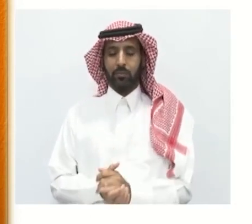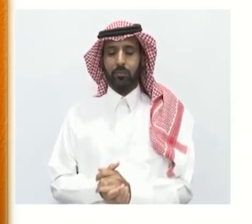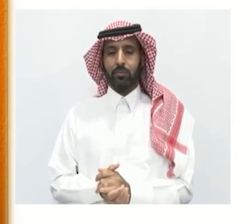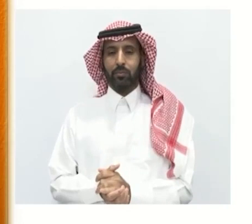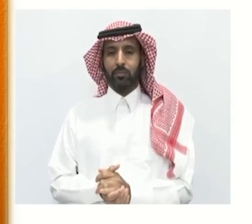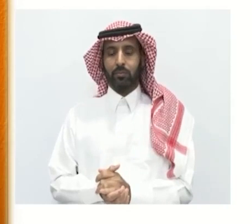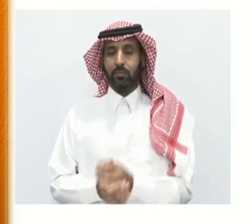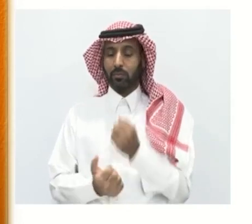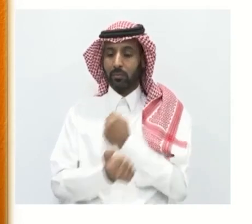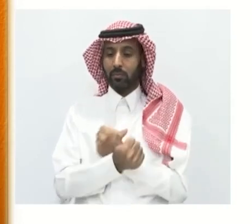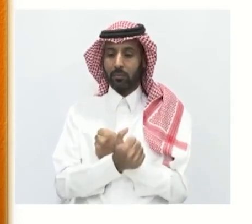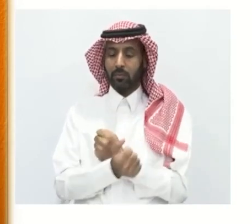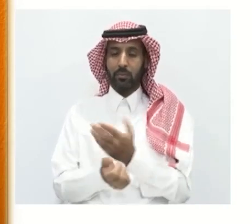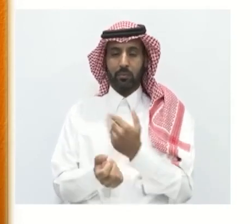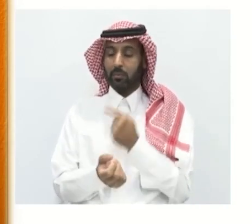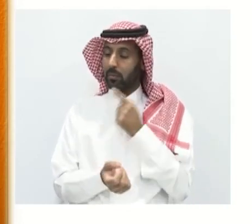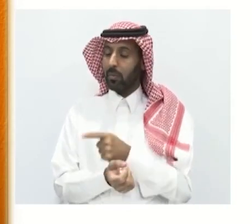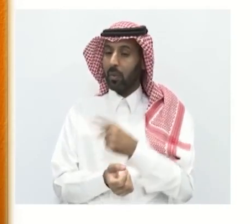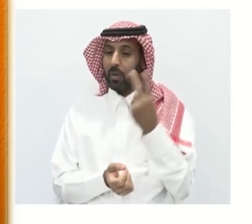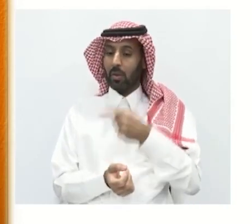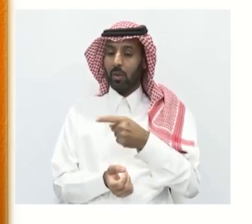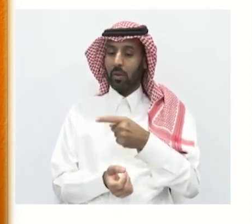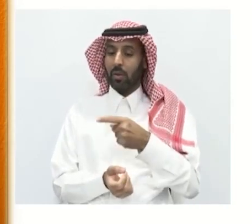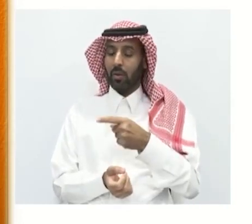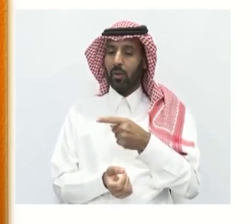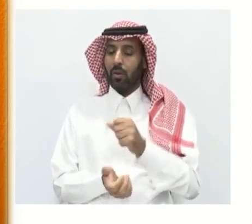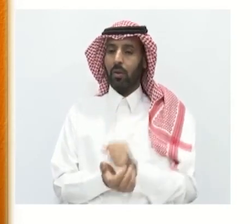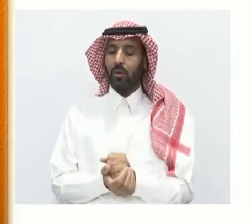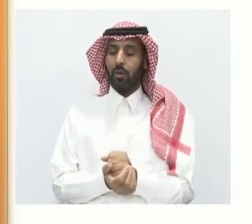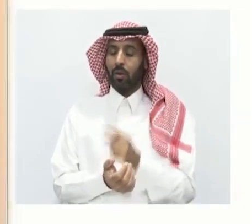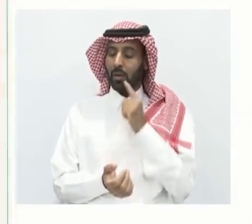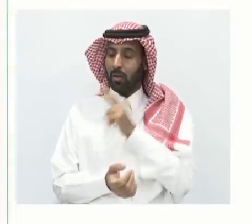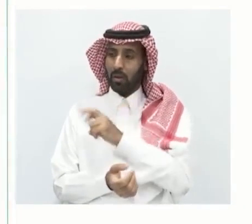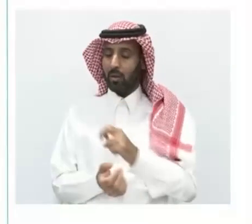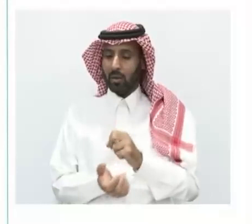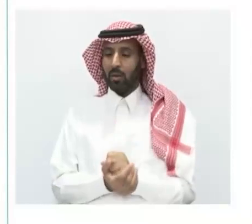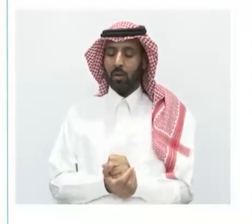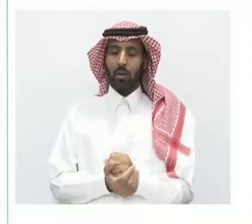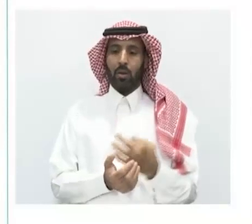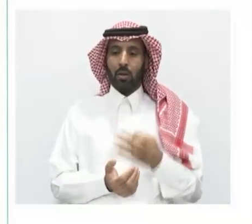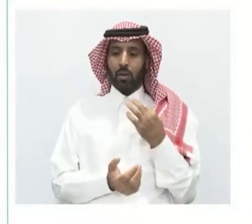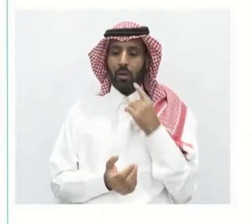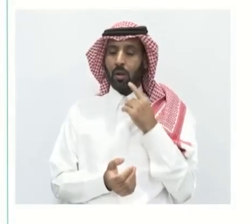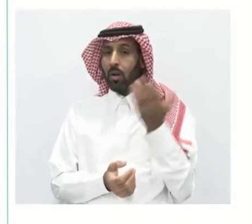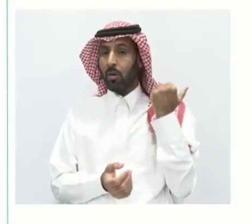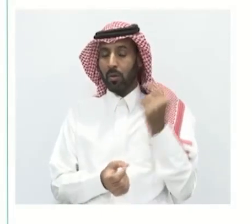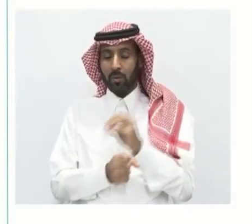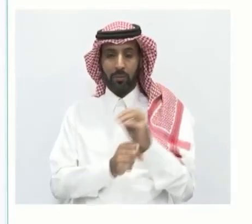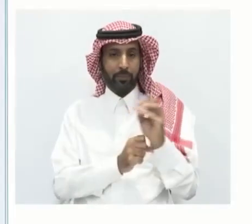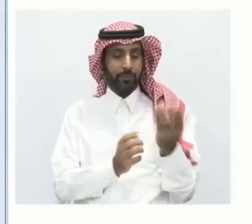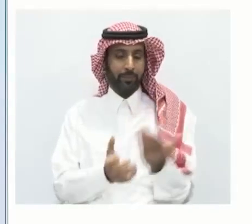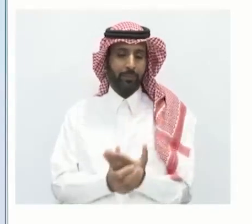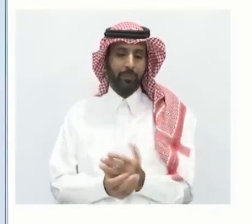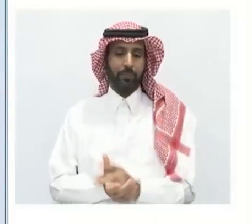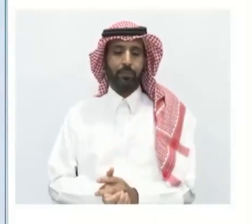Then they arrested him and charged him with previous 12 burglaries. This is the article that I was talking